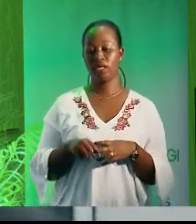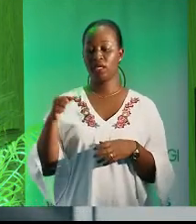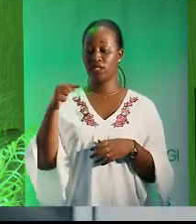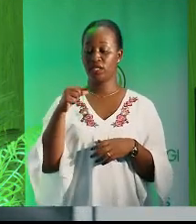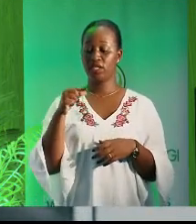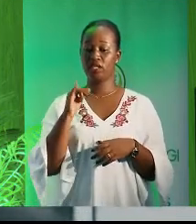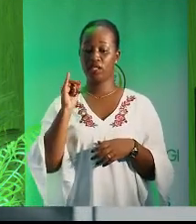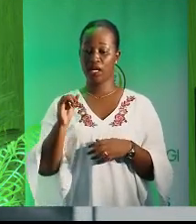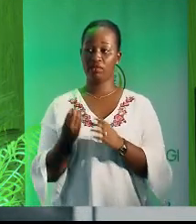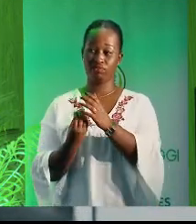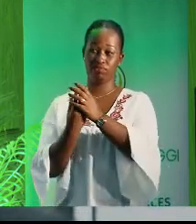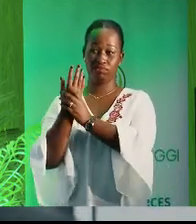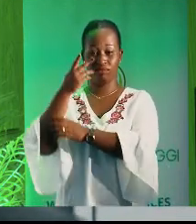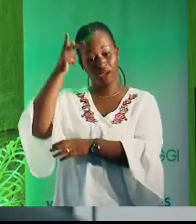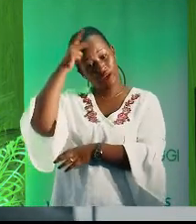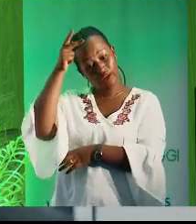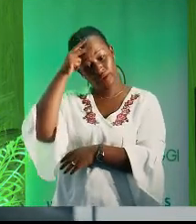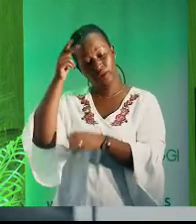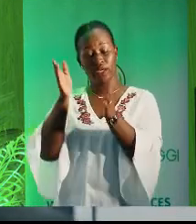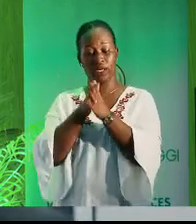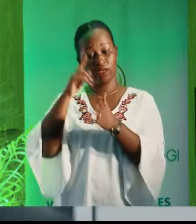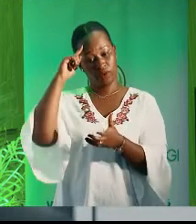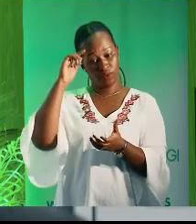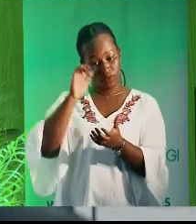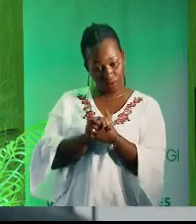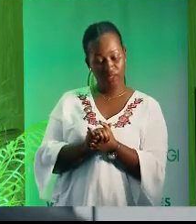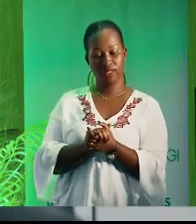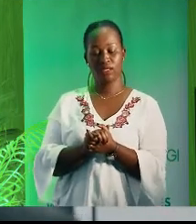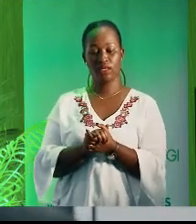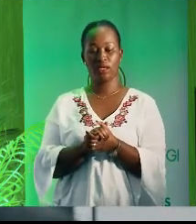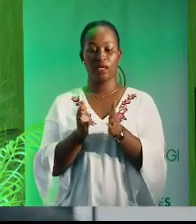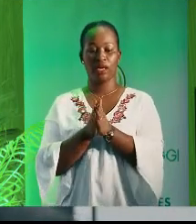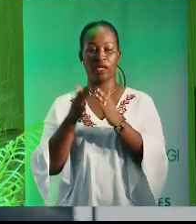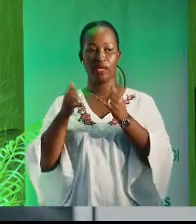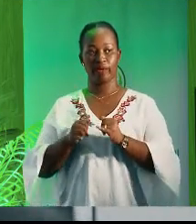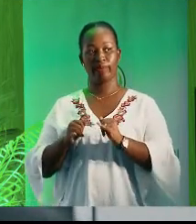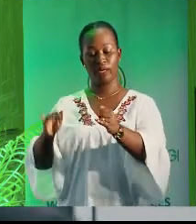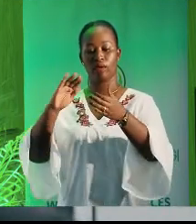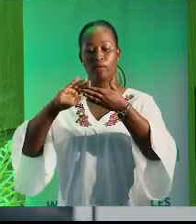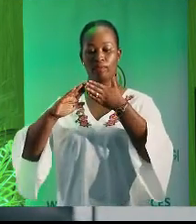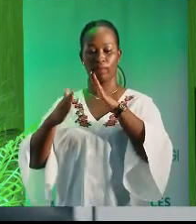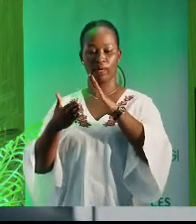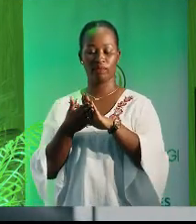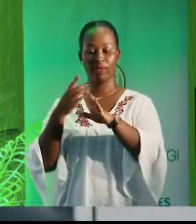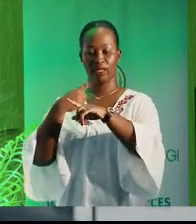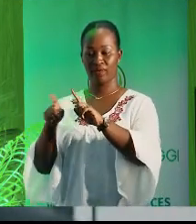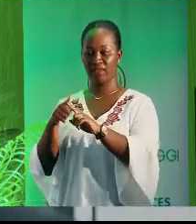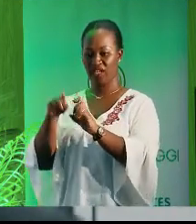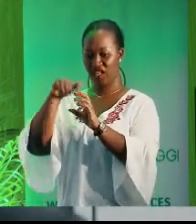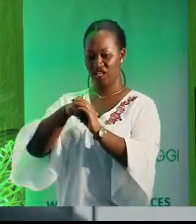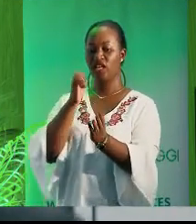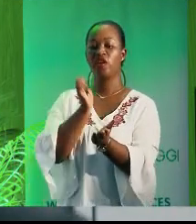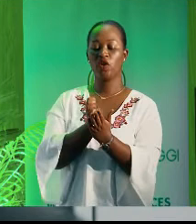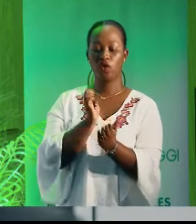become acknowledged as a trusted knowledge sharing and implementation partner for circular economy approach